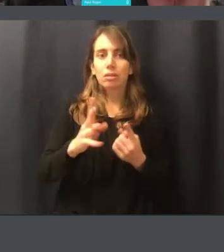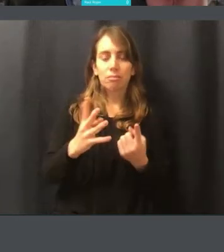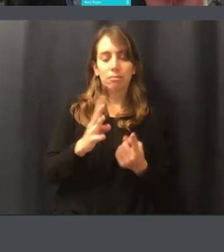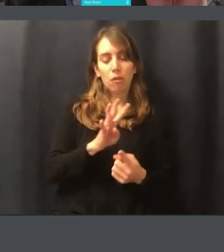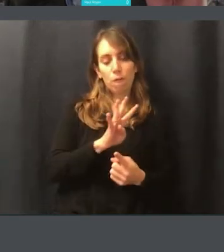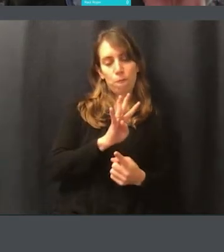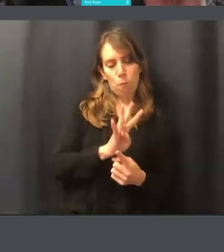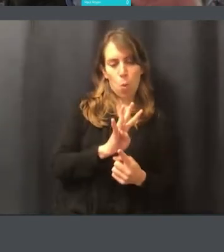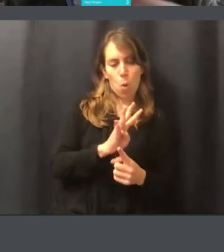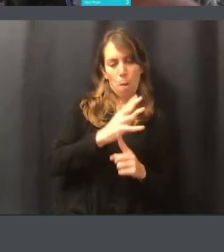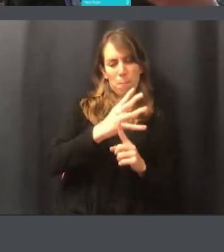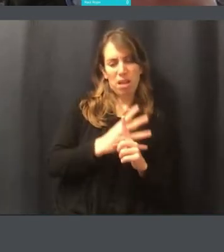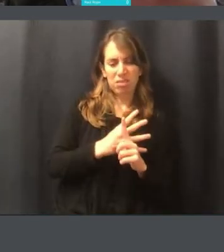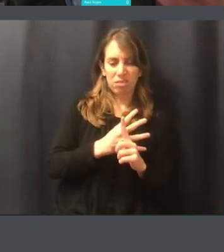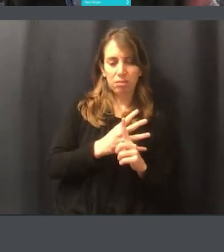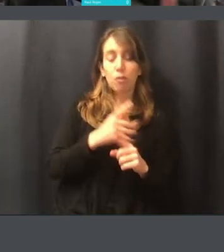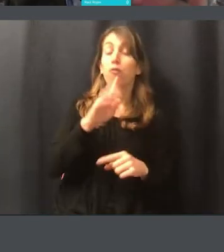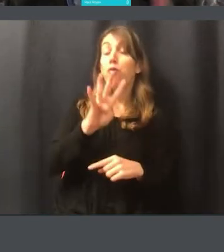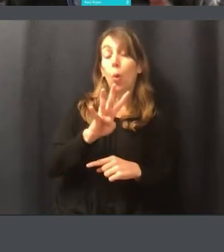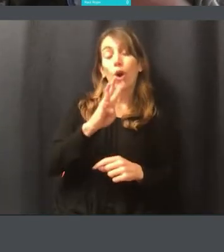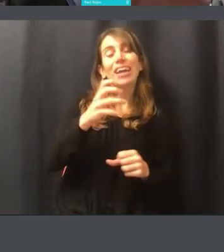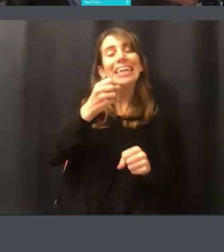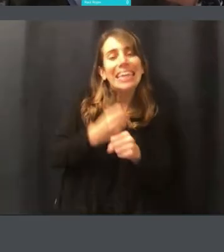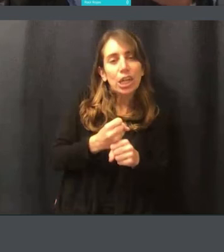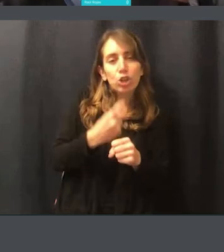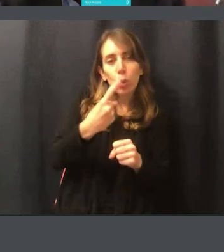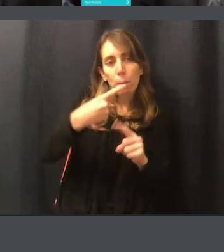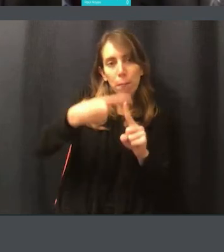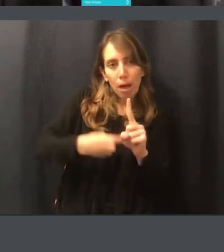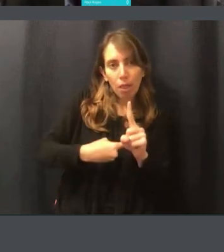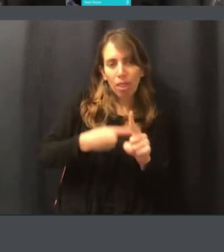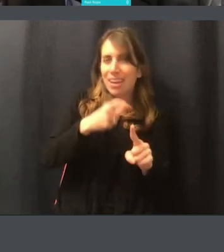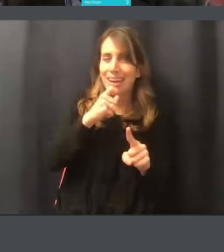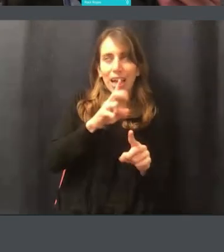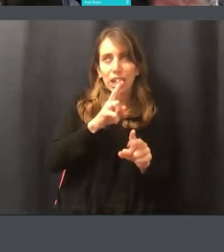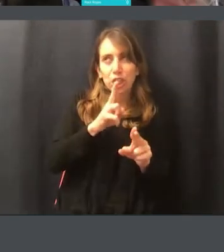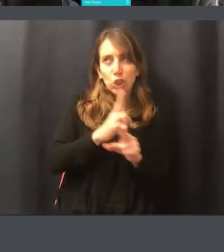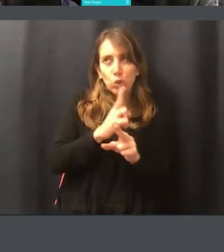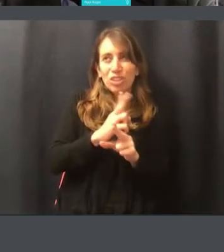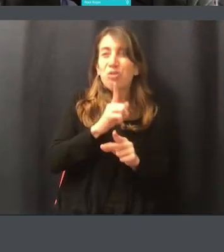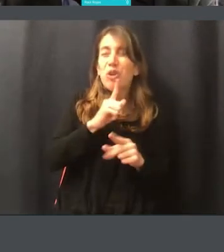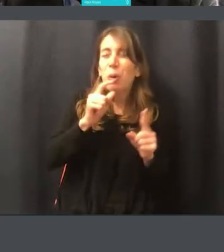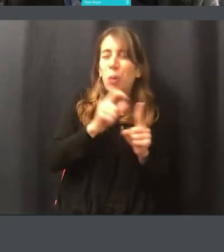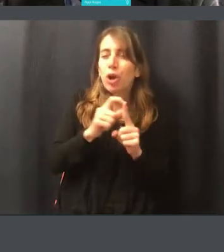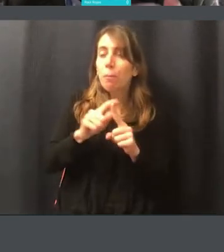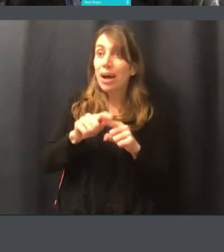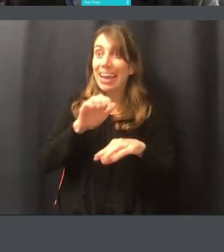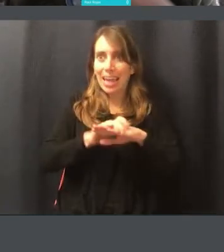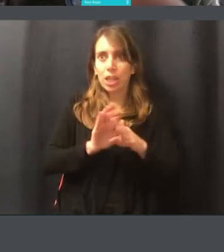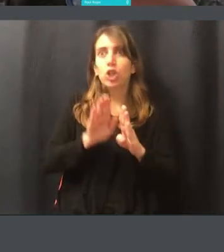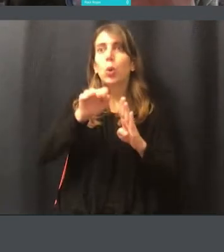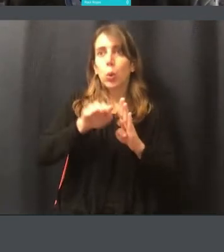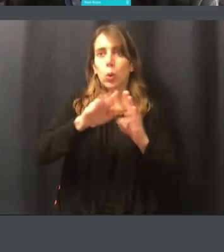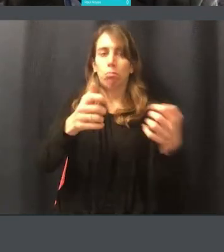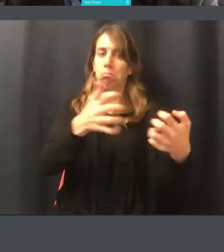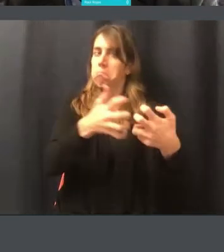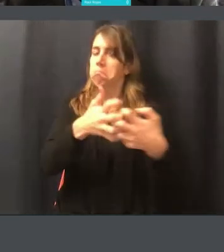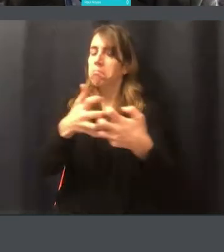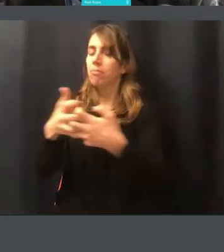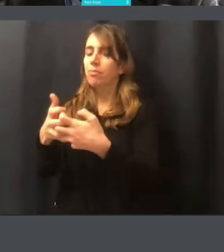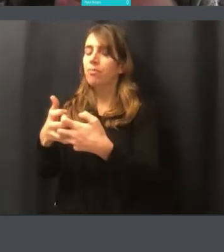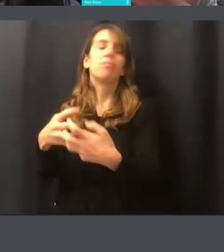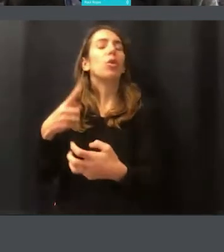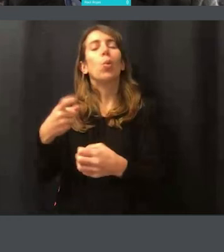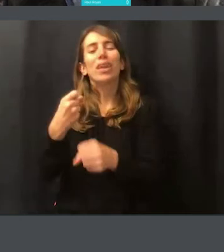the child is just really not using real words, but is using English intonation. But by a year and a half later, the kid is retelling